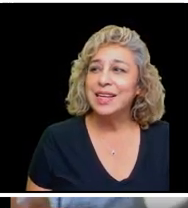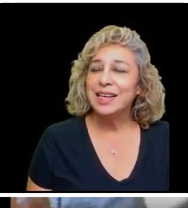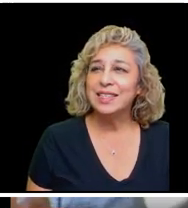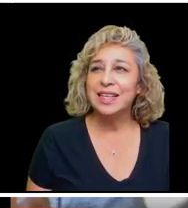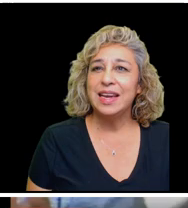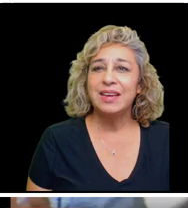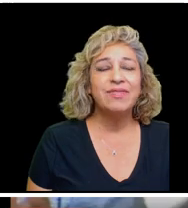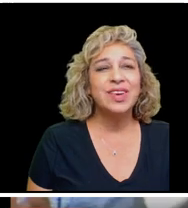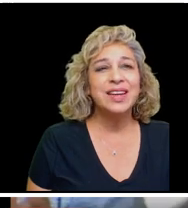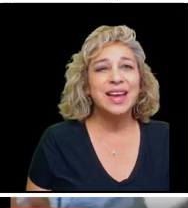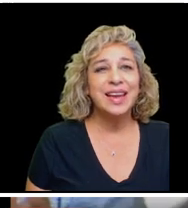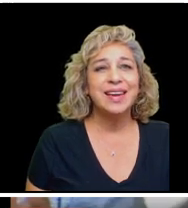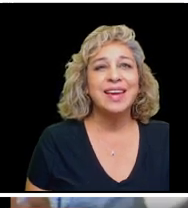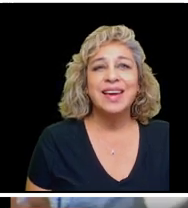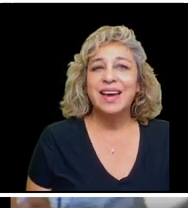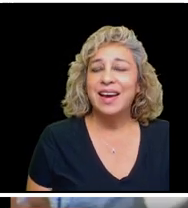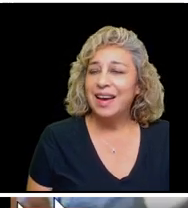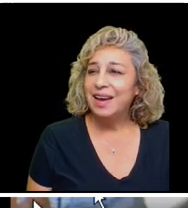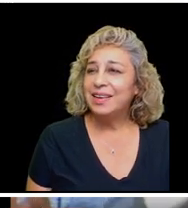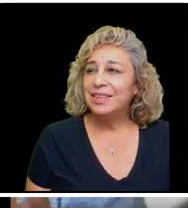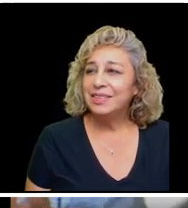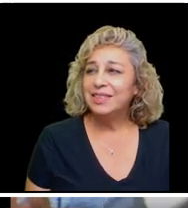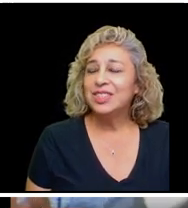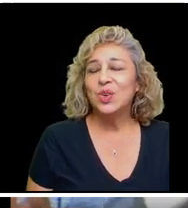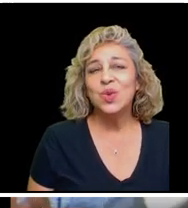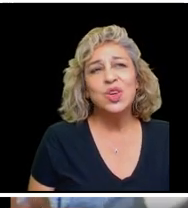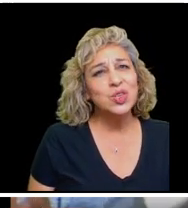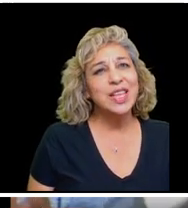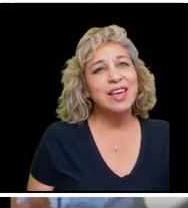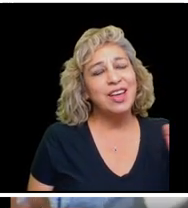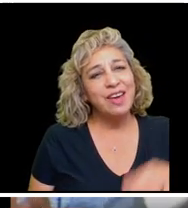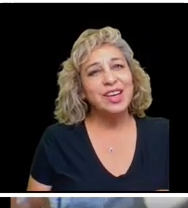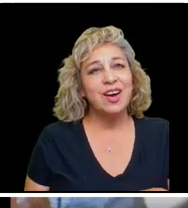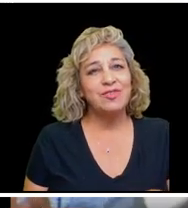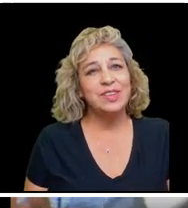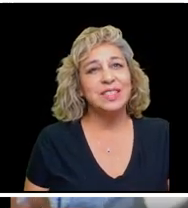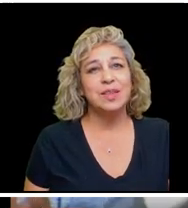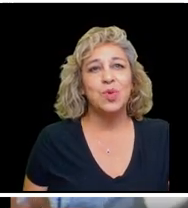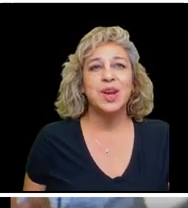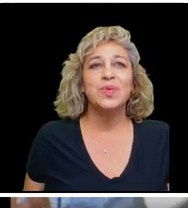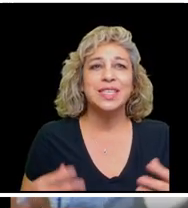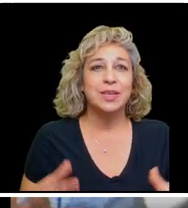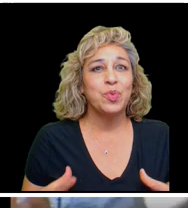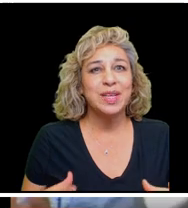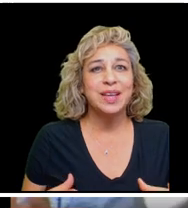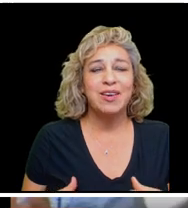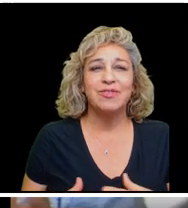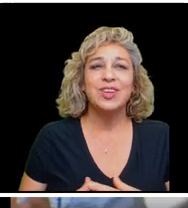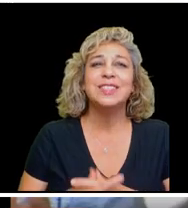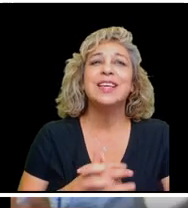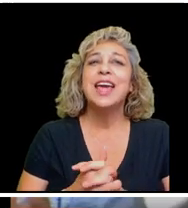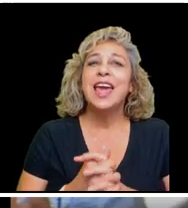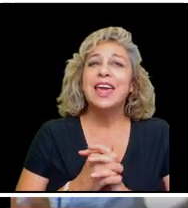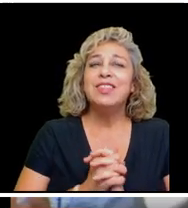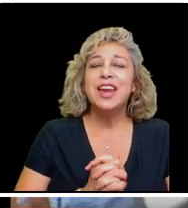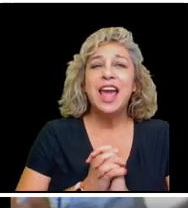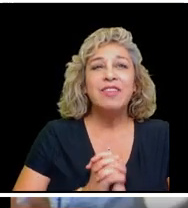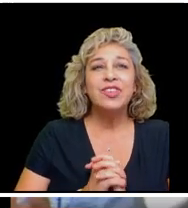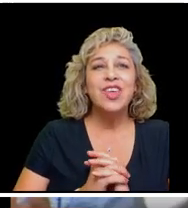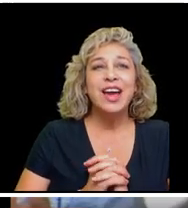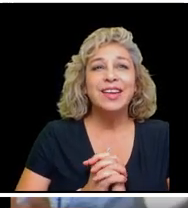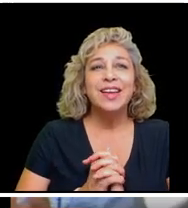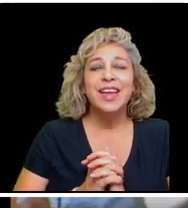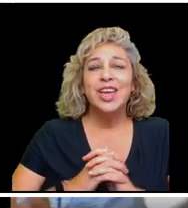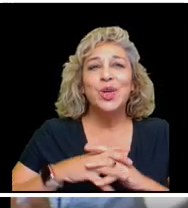that he does every day so usually he'll have a conference in the morning which is a press conference and then